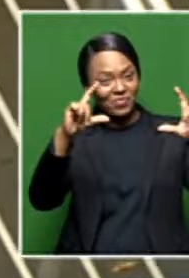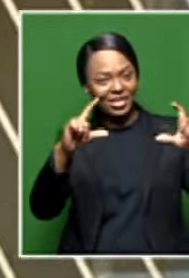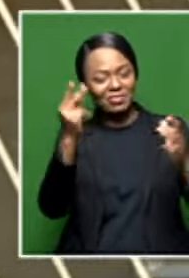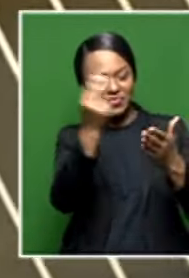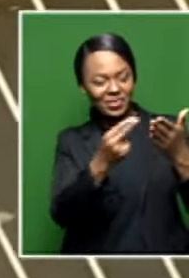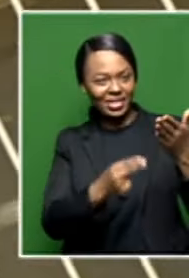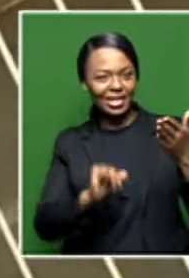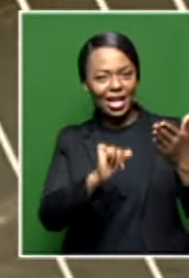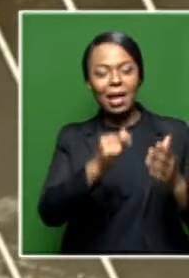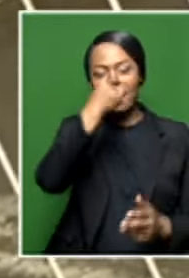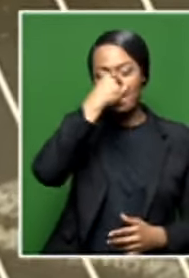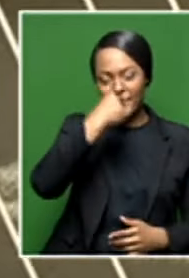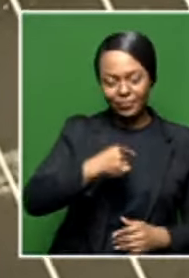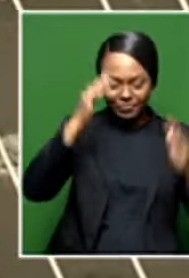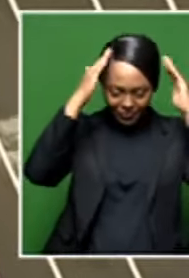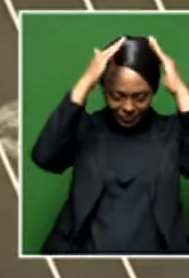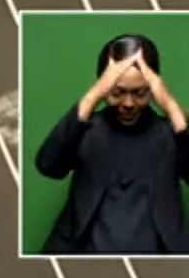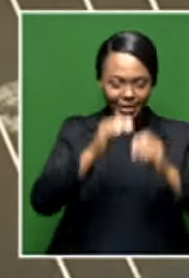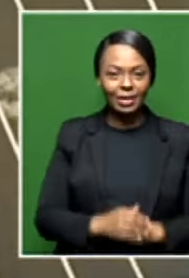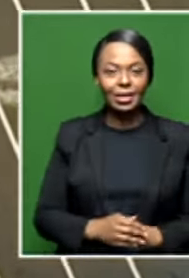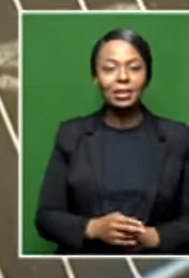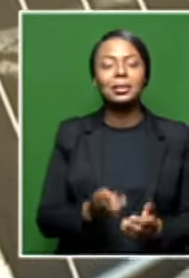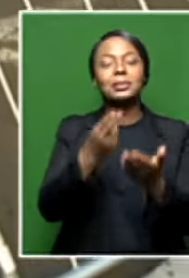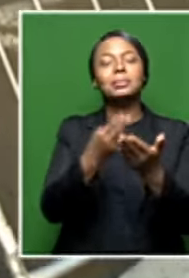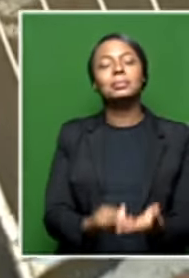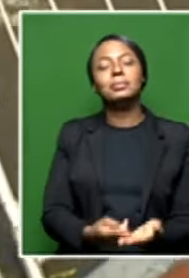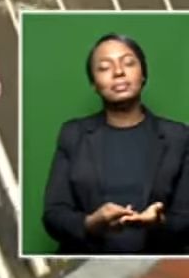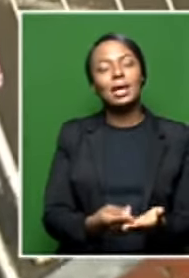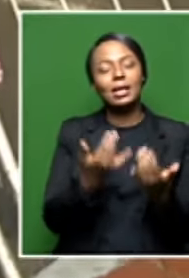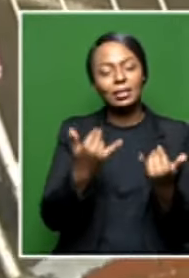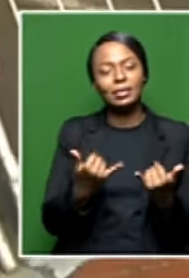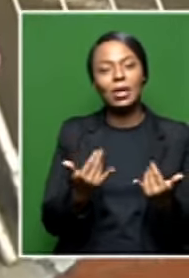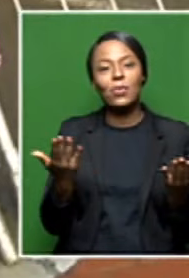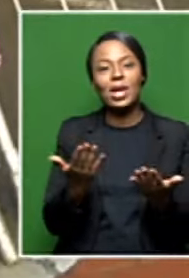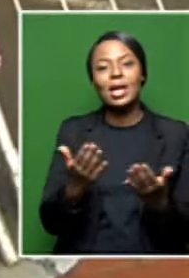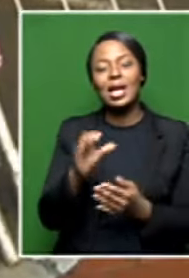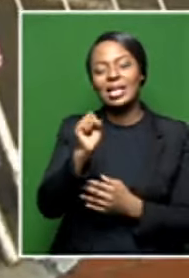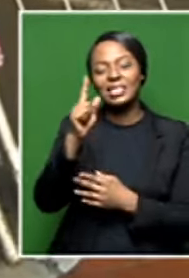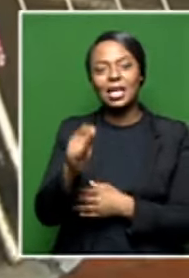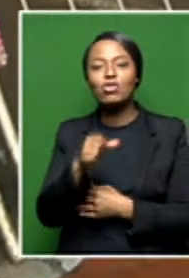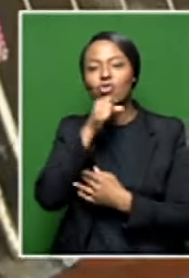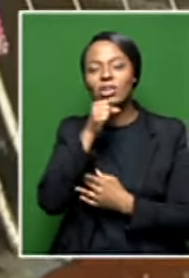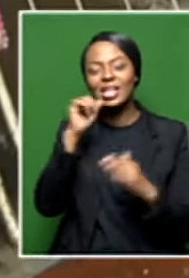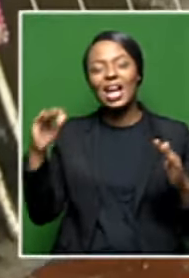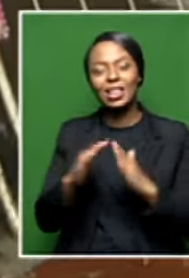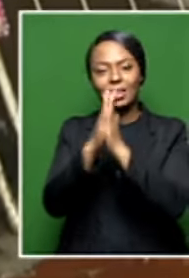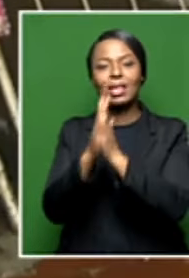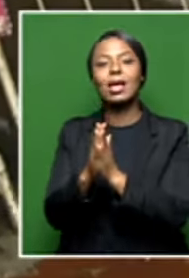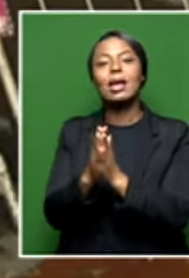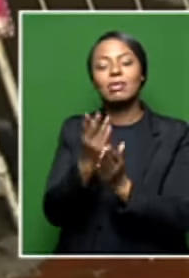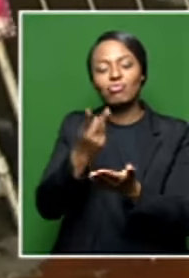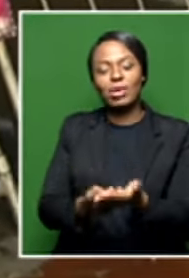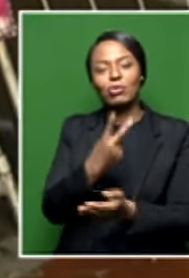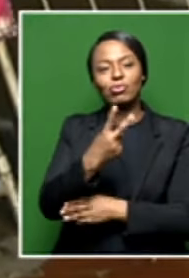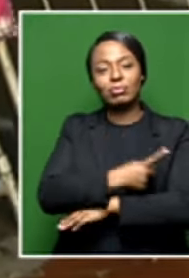Desmond Tutu. He will be lying in state today again for the second day at St. George's Cathedral. Of course, mourners have